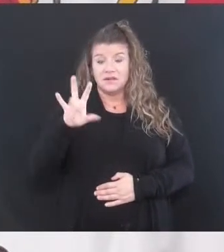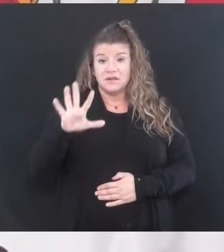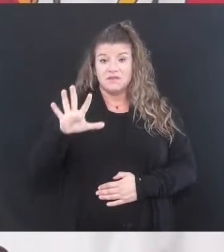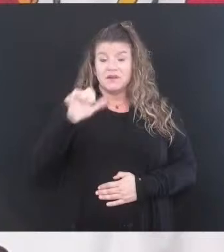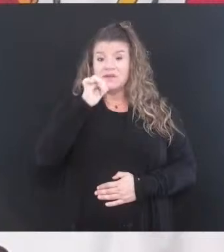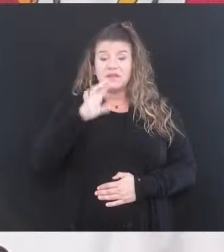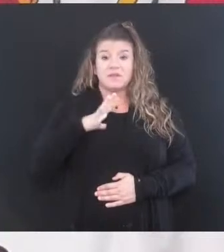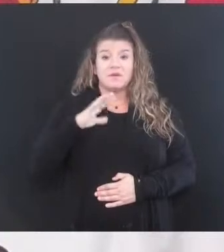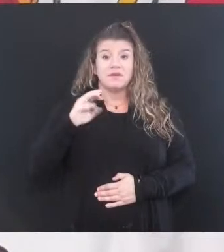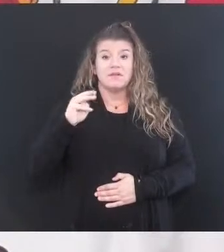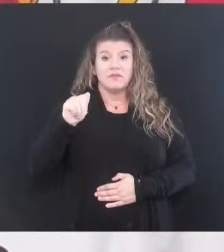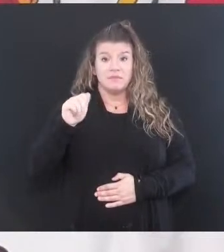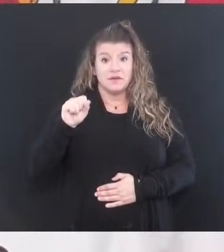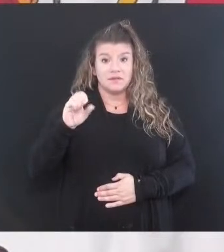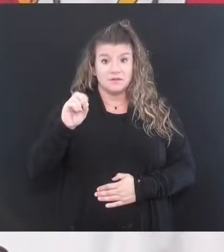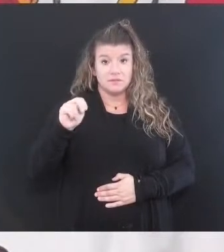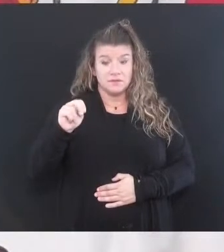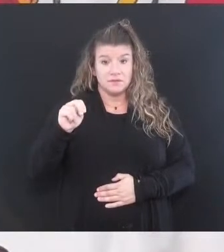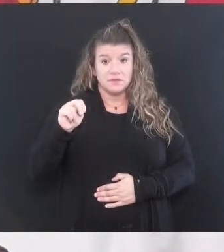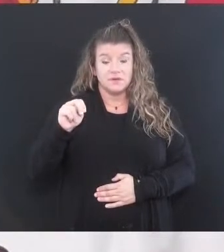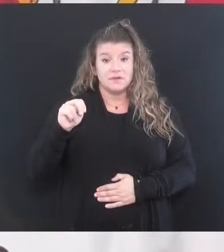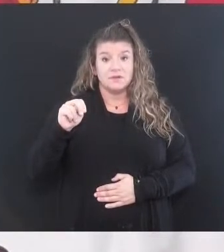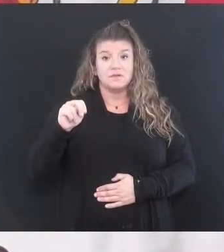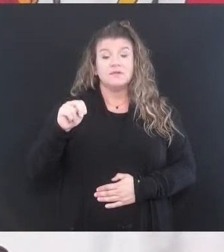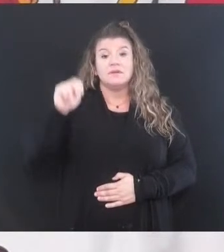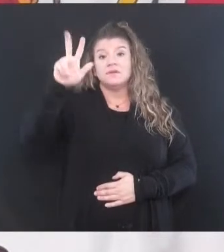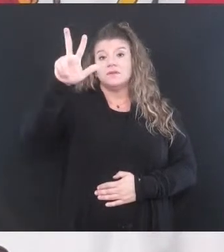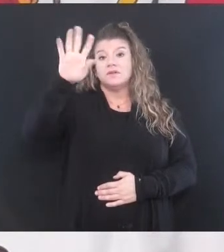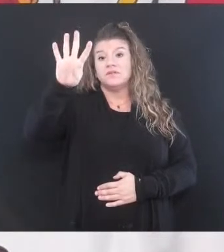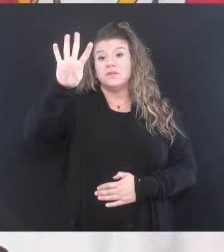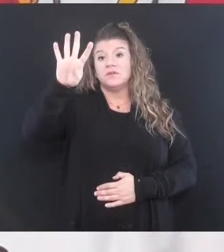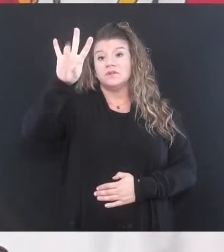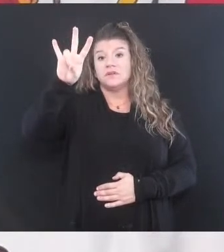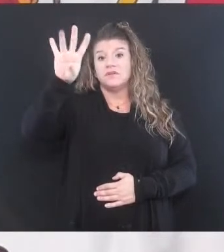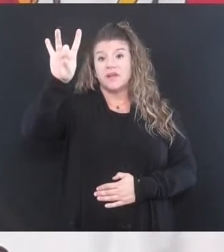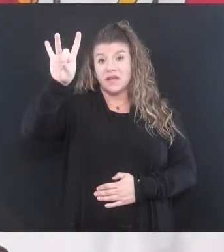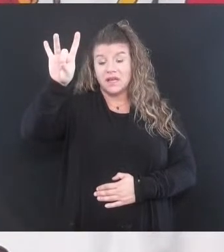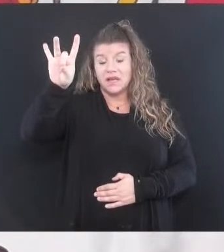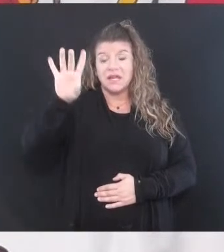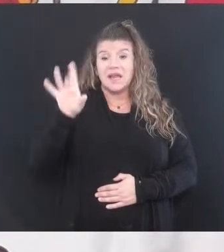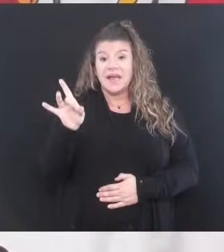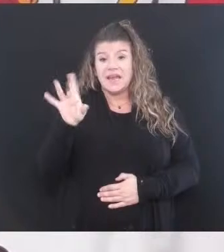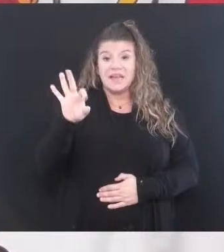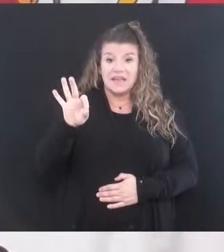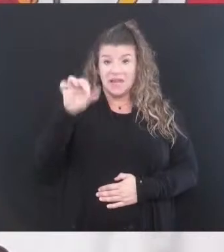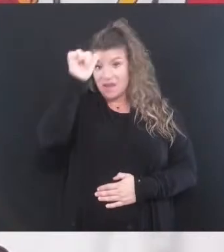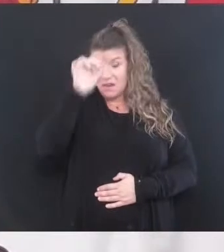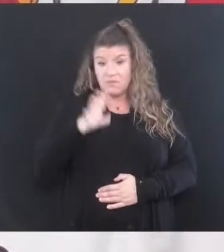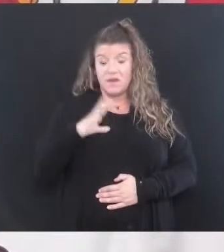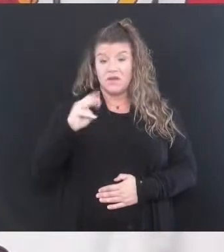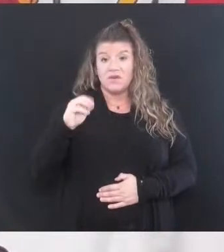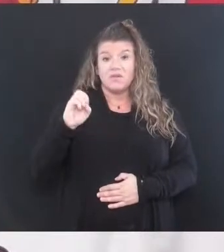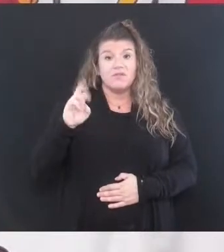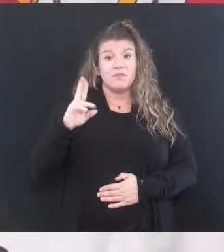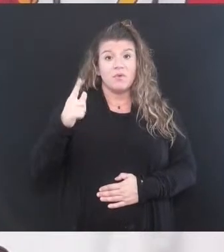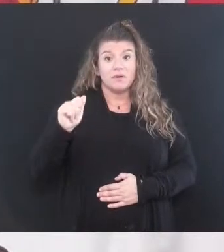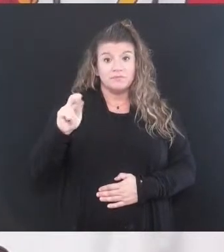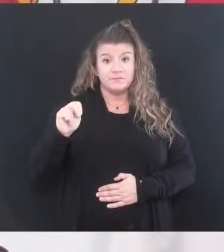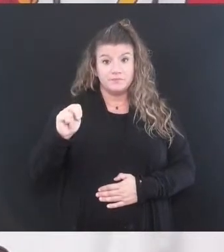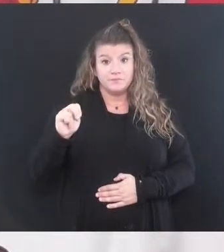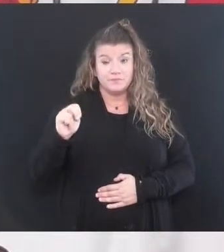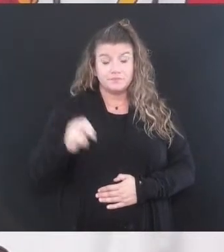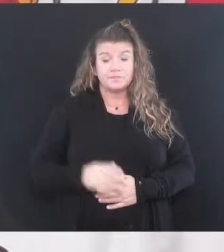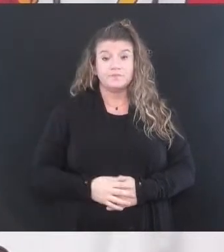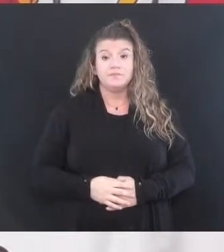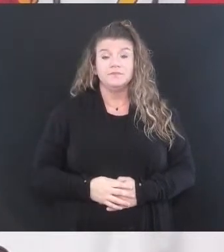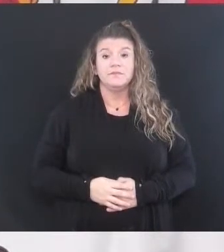75-year-old female from Mason County. Our 3,478th death, an 89-year-old male from Morgan County.